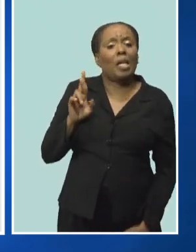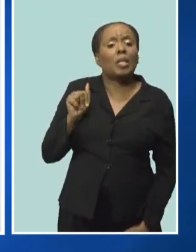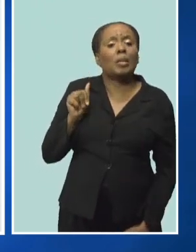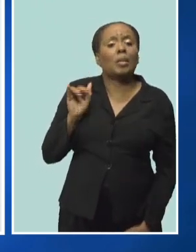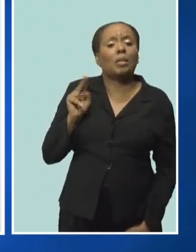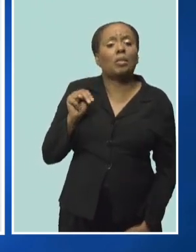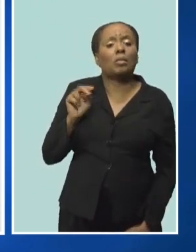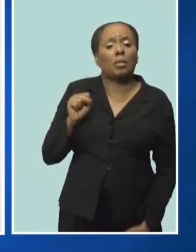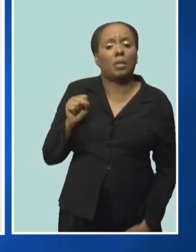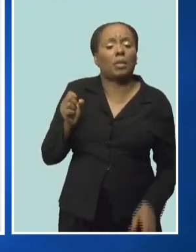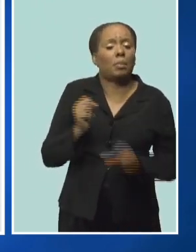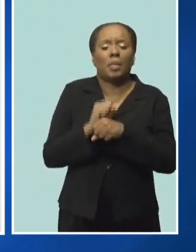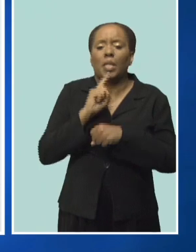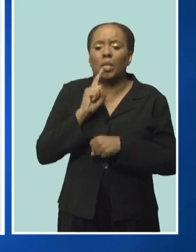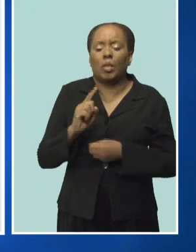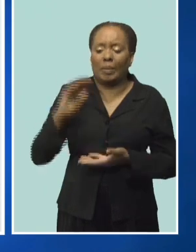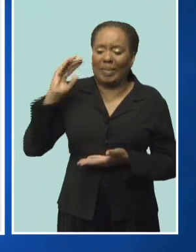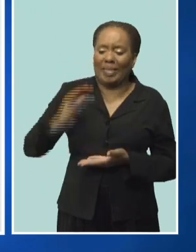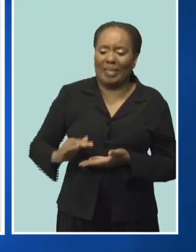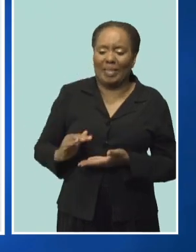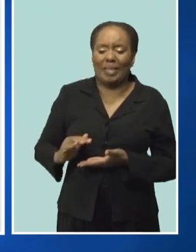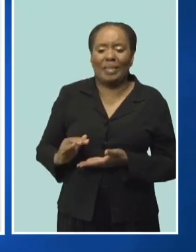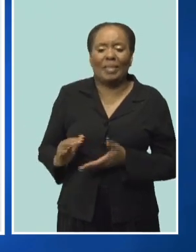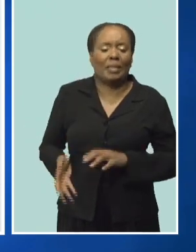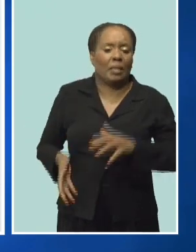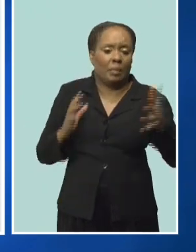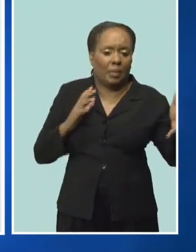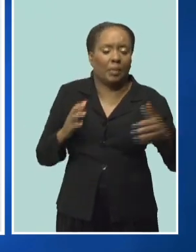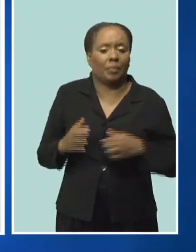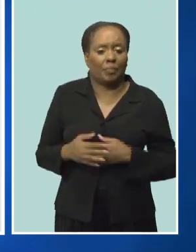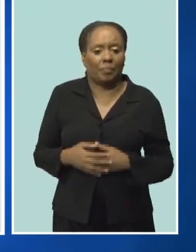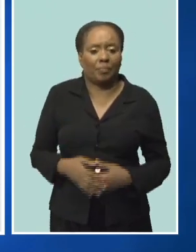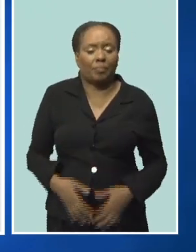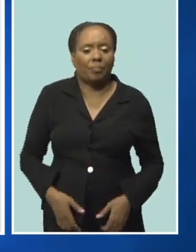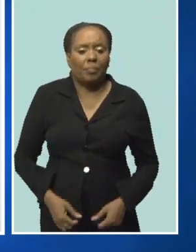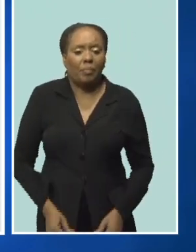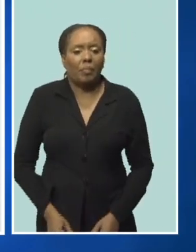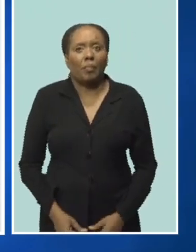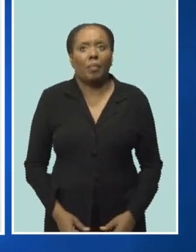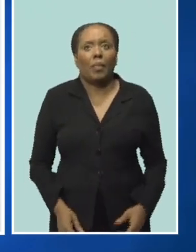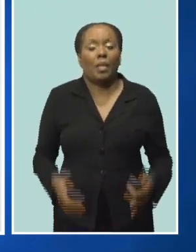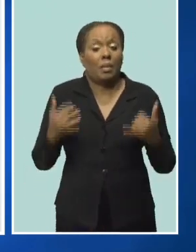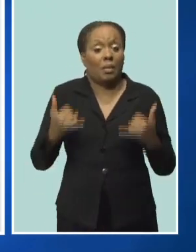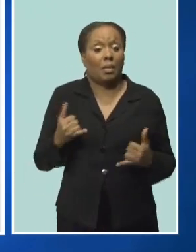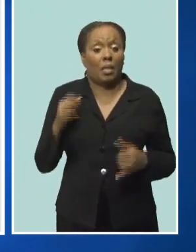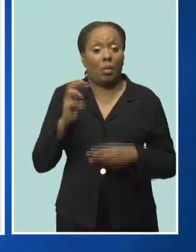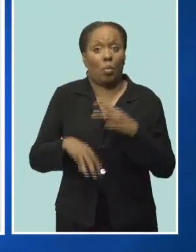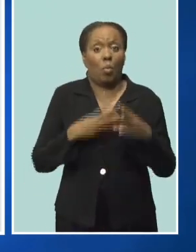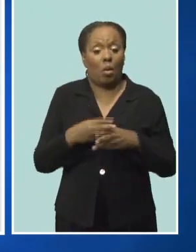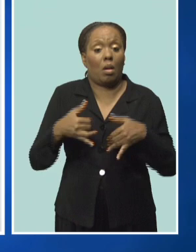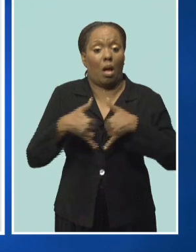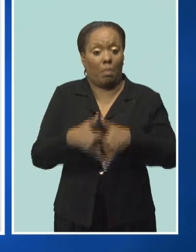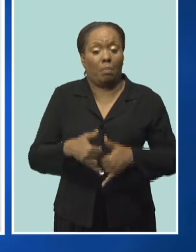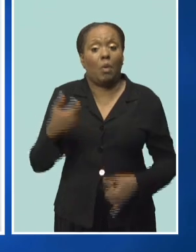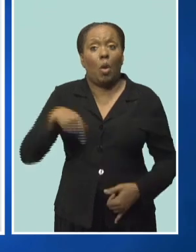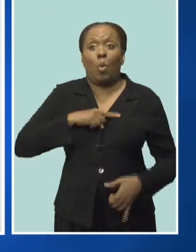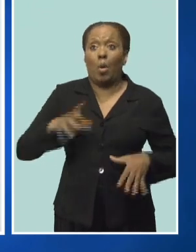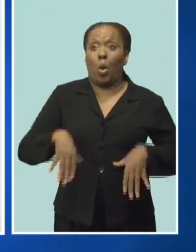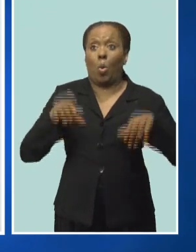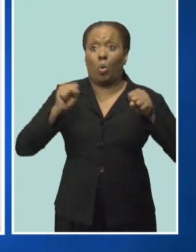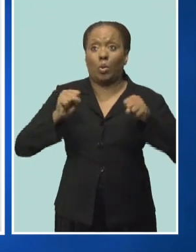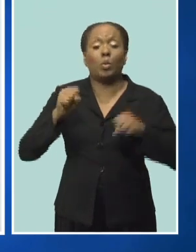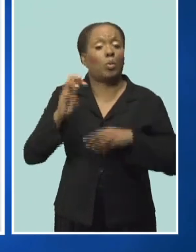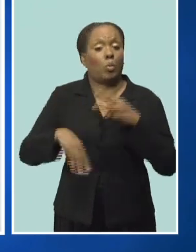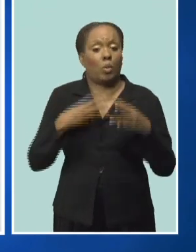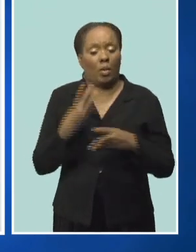minimal damage to property and certainly no loss of life. My friends, today was World Cup, and we hosted the world. And I first of